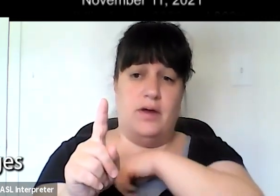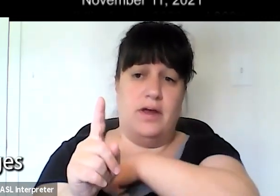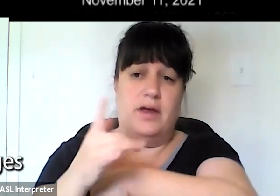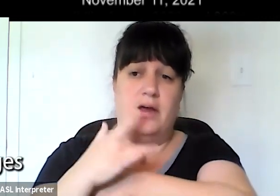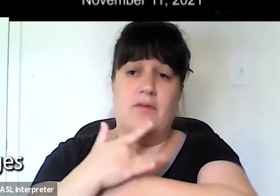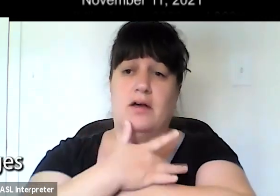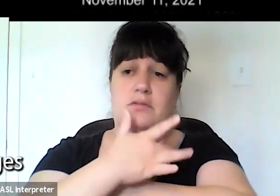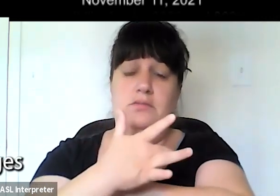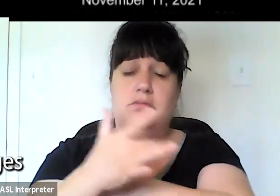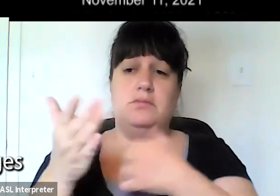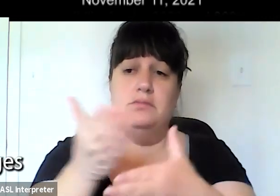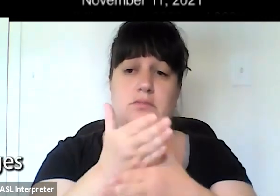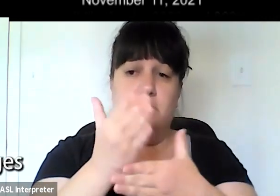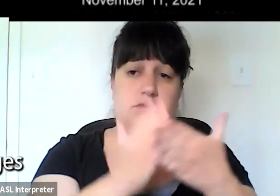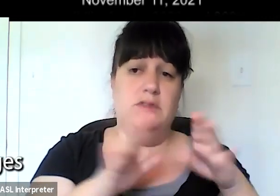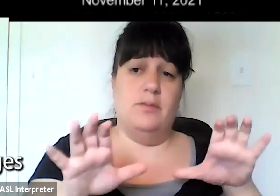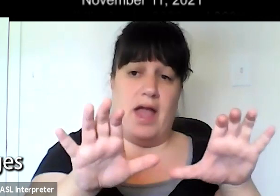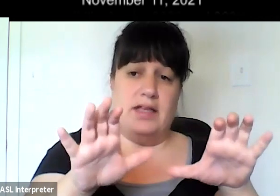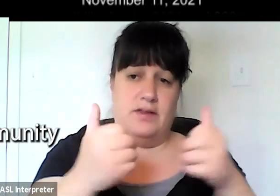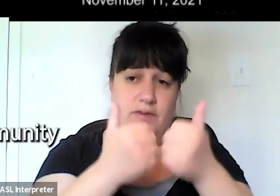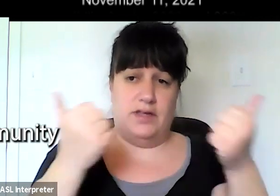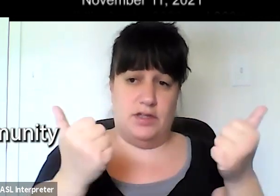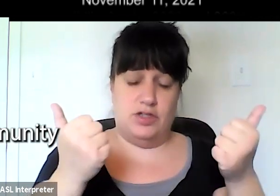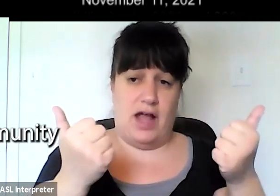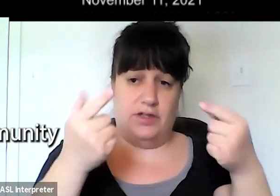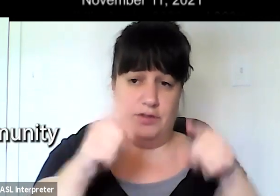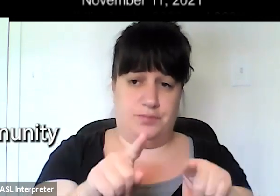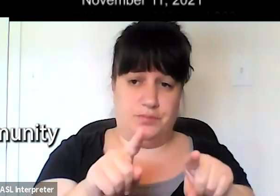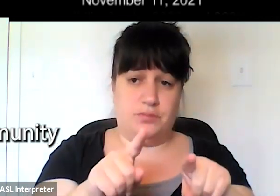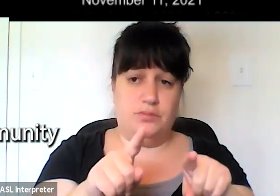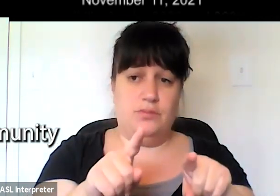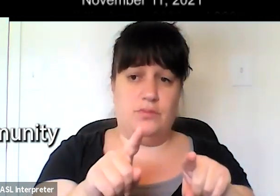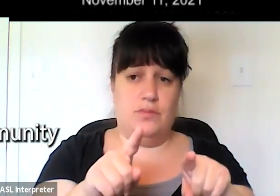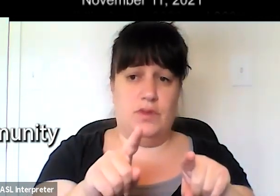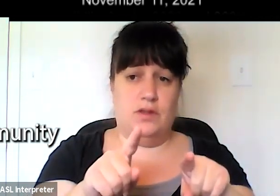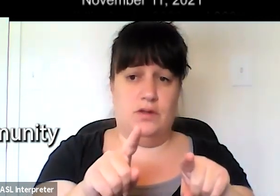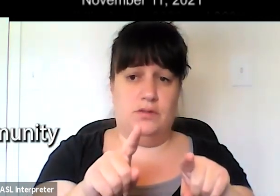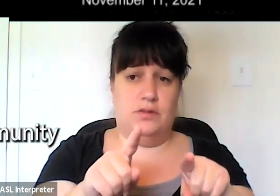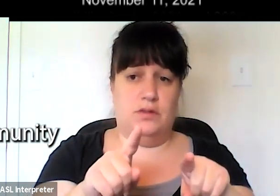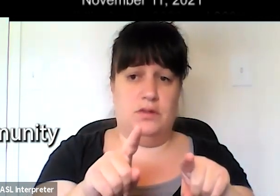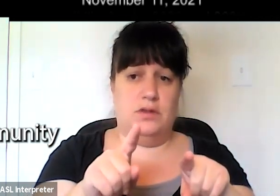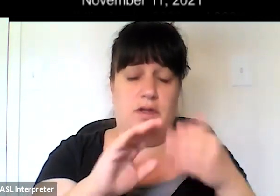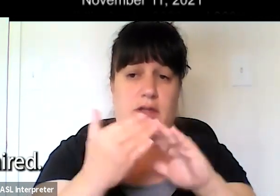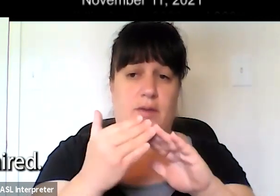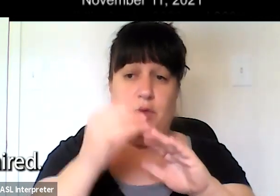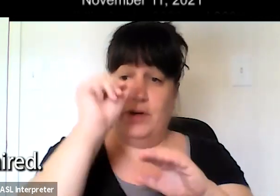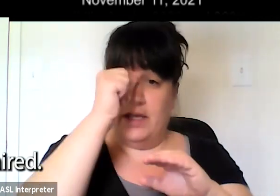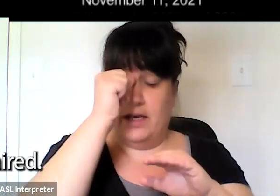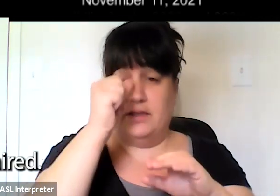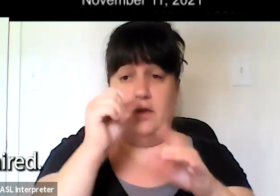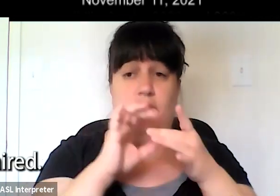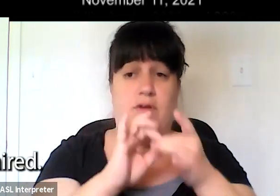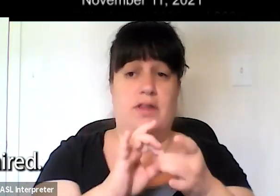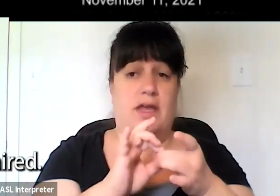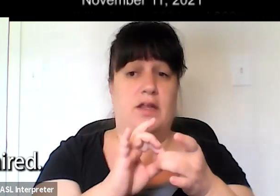to share some of the activities and challenges that have been happening in the community in India with regards to